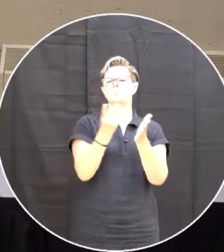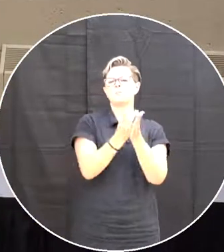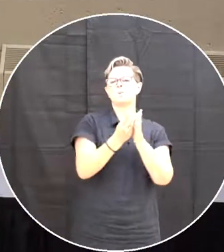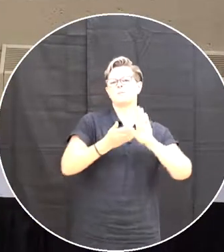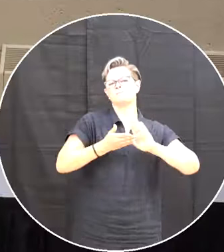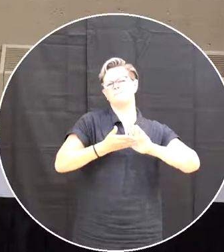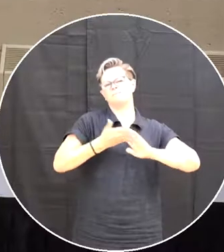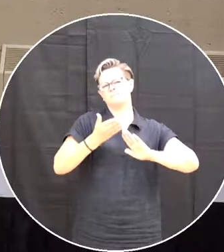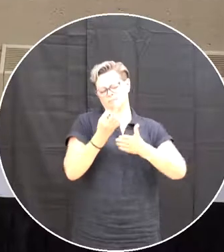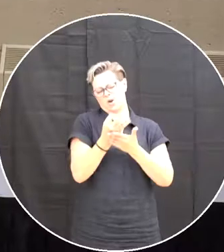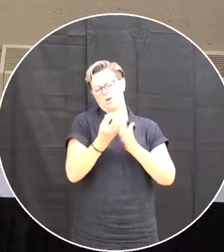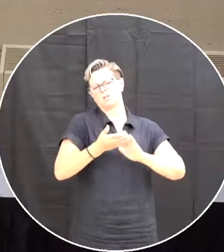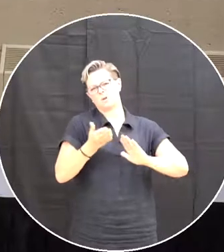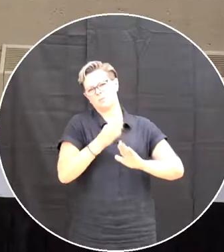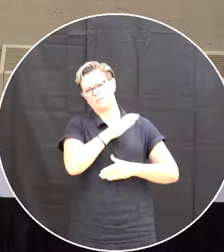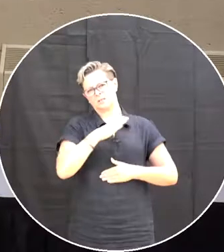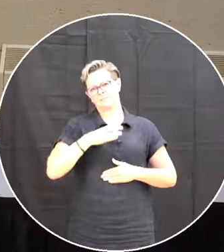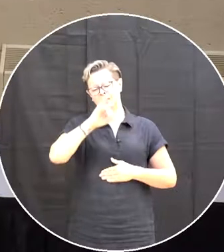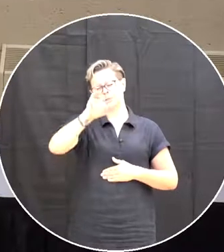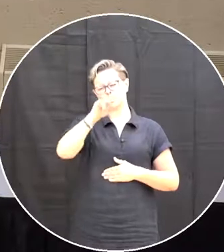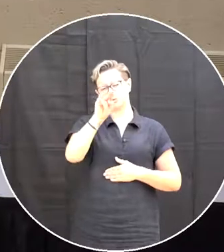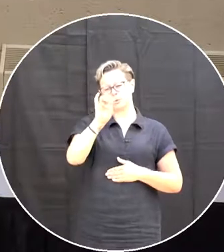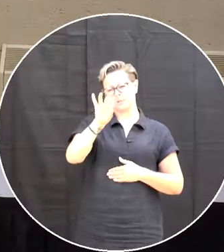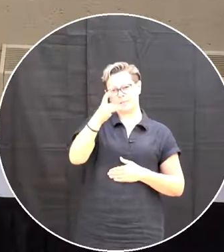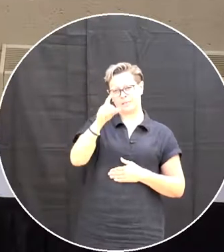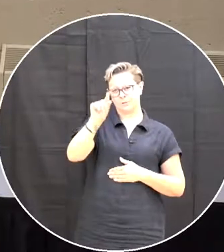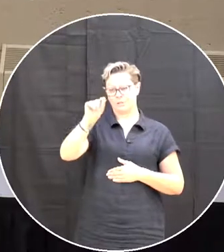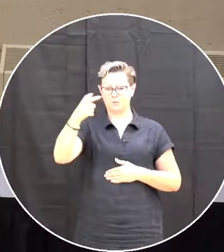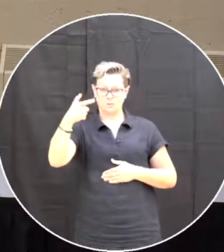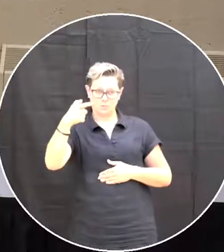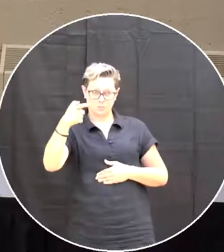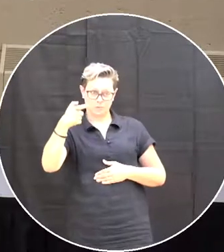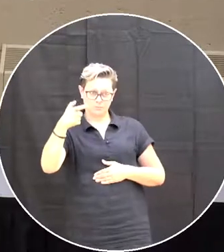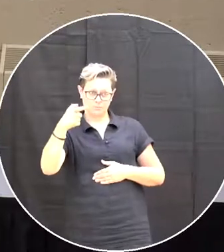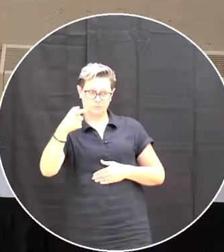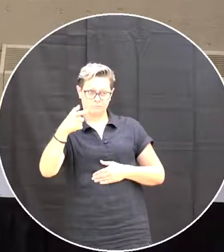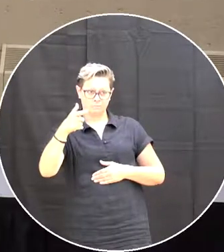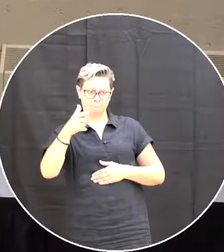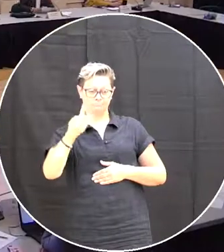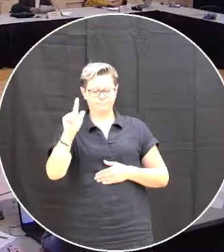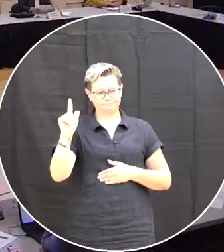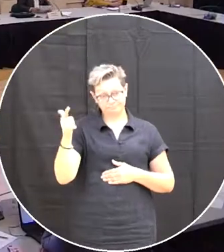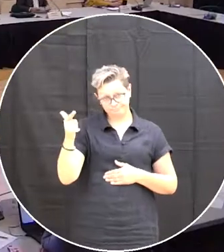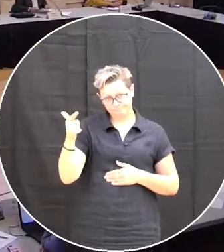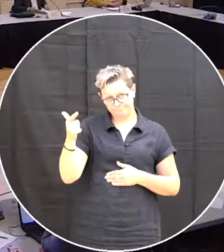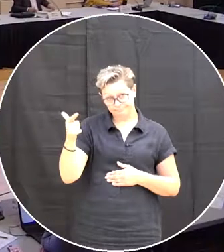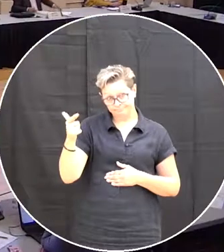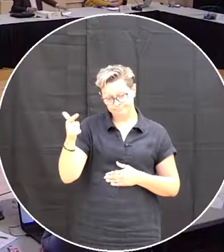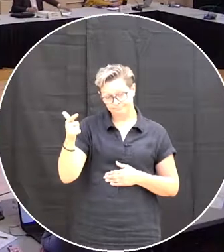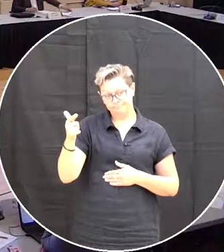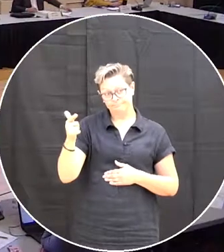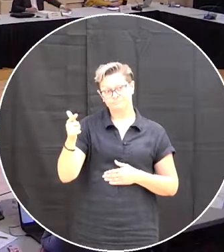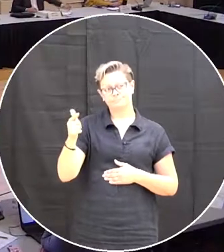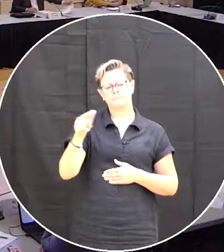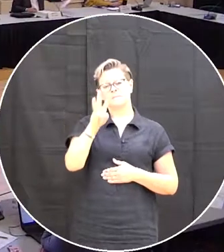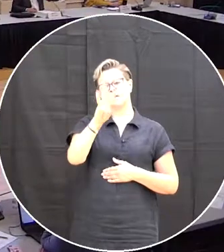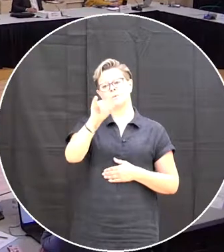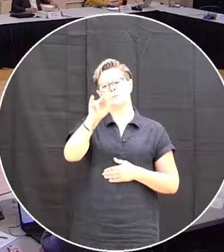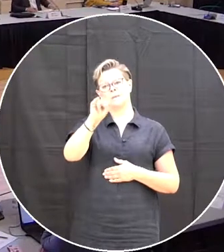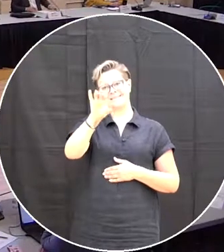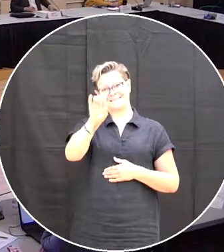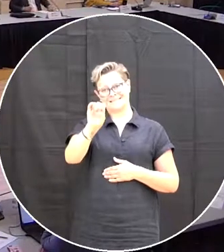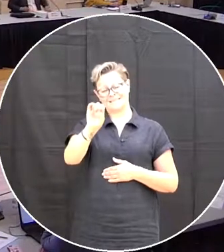operations committee report of june the 8th 2021 as presented so moved seconder seconded by wince